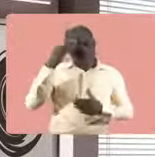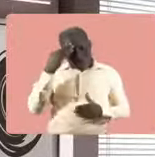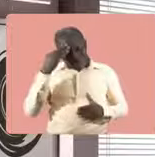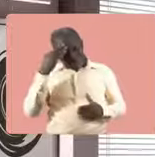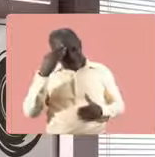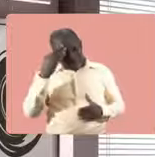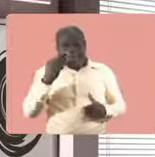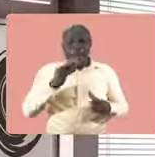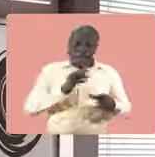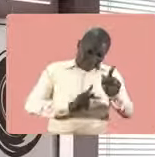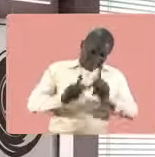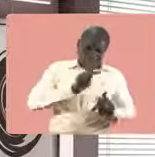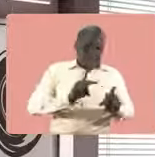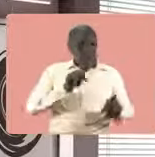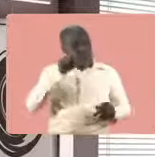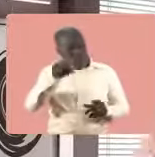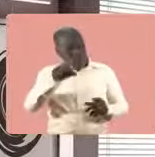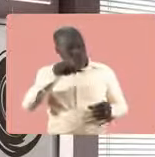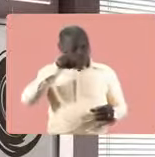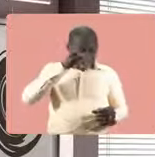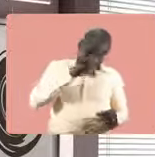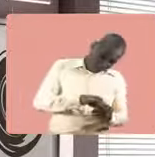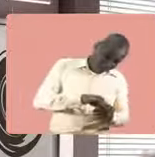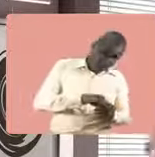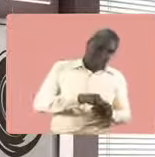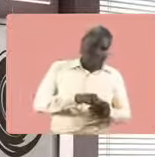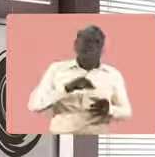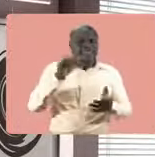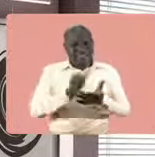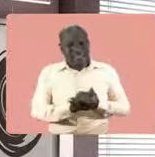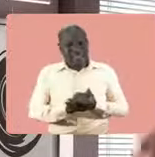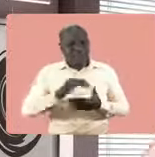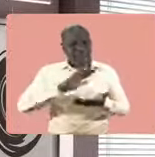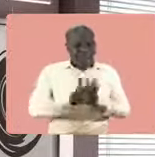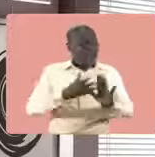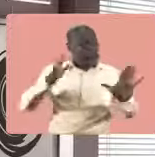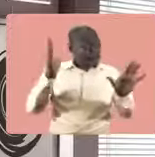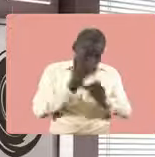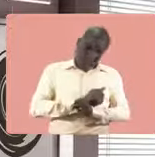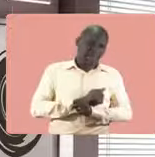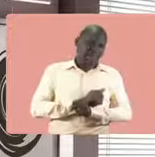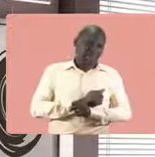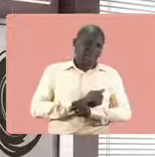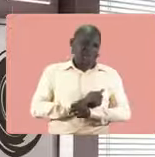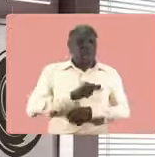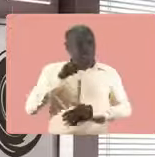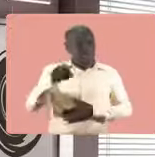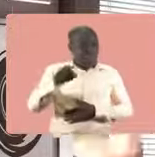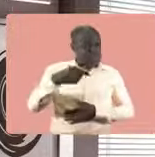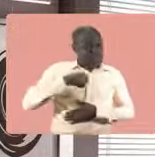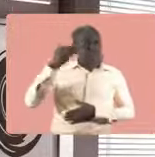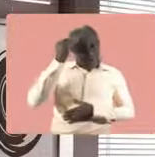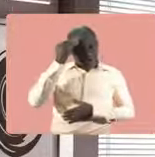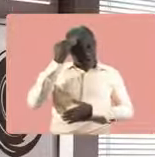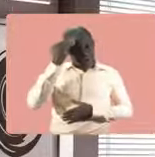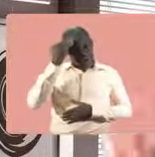a ye wo okra brifo a ne yonko aboa actionary se